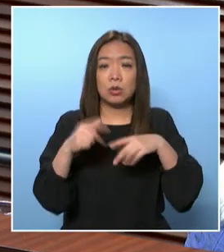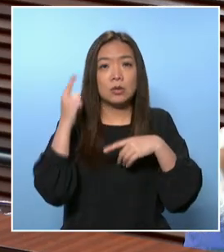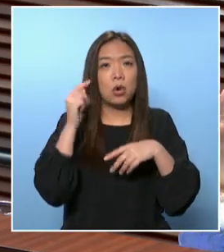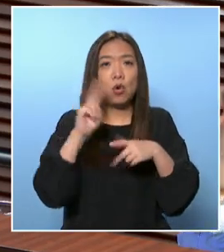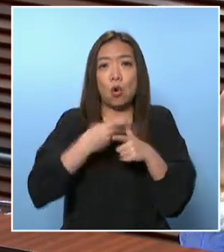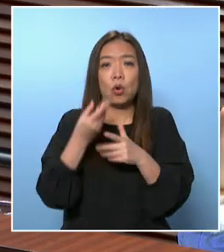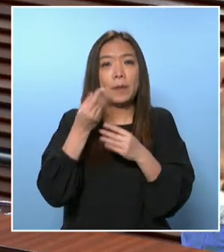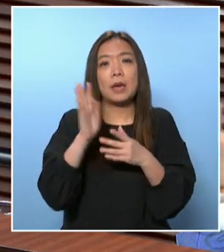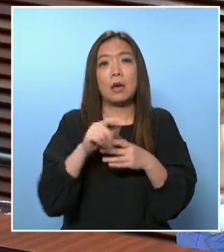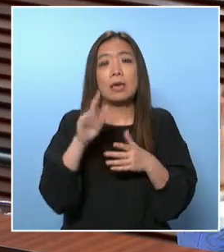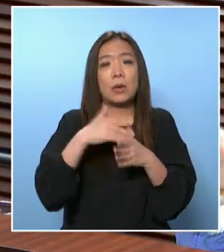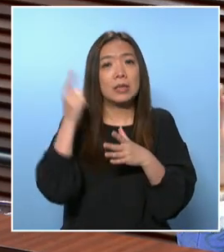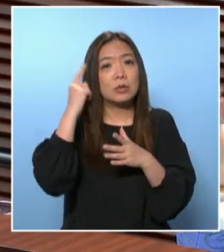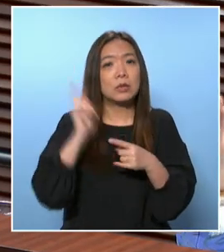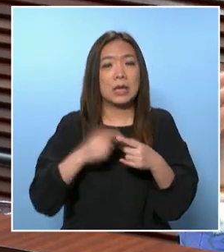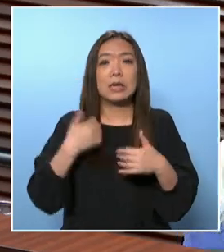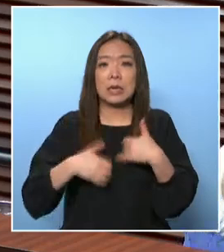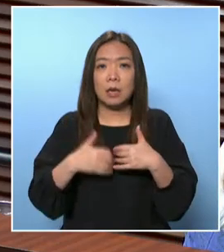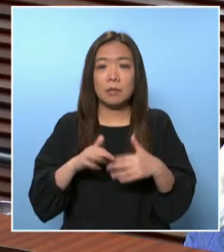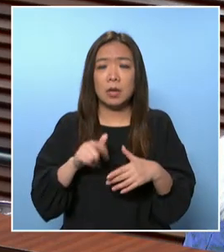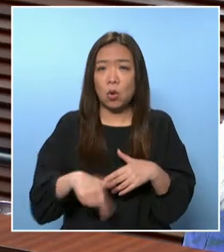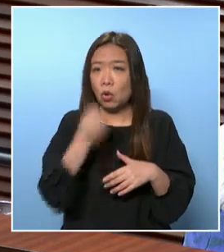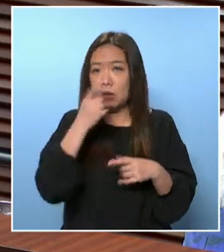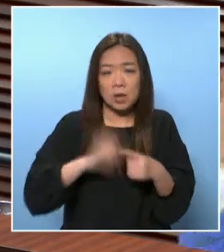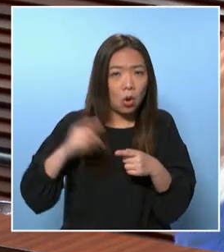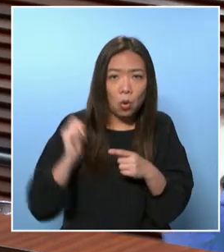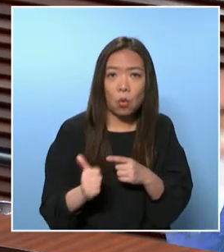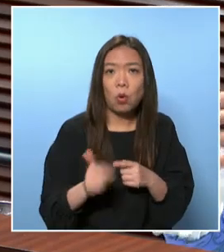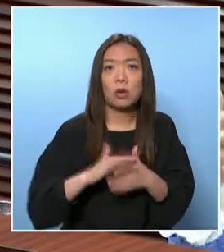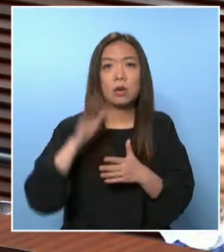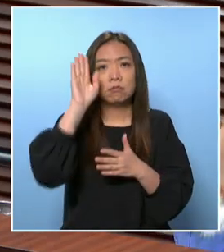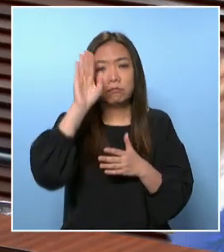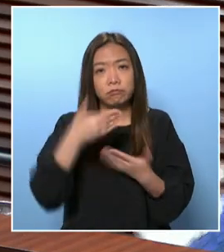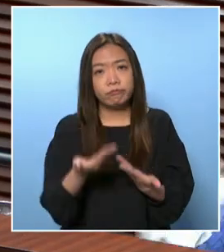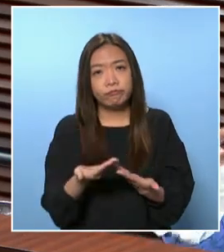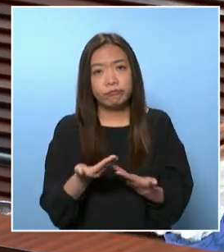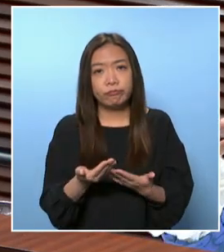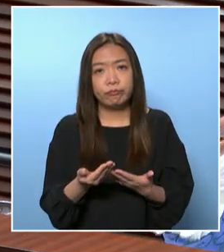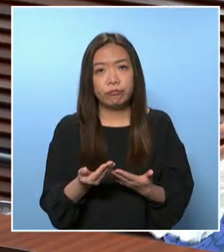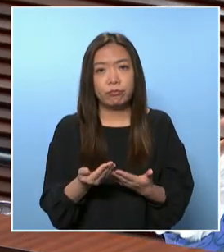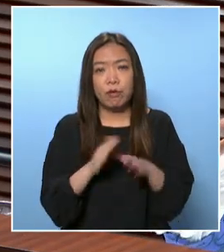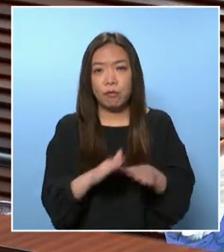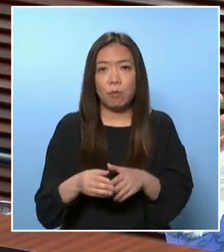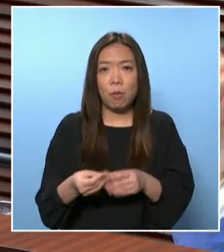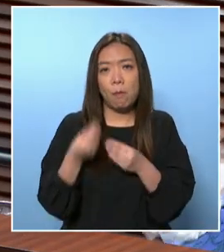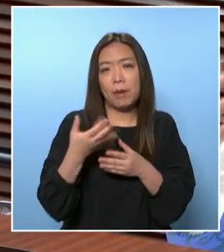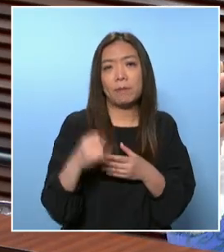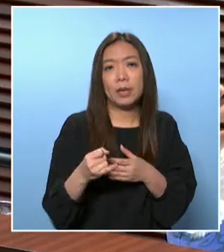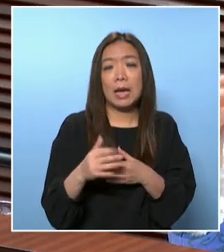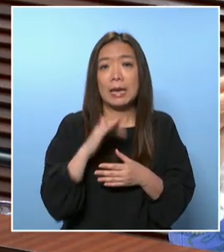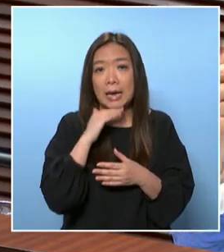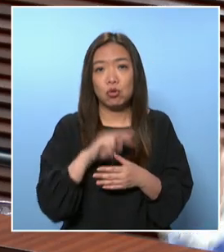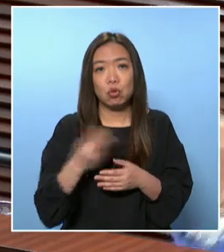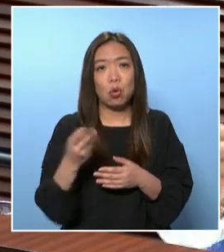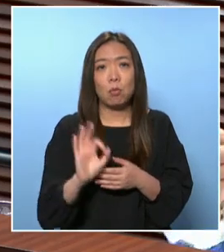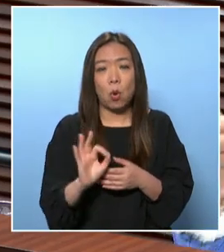he can have the surgery performed on the kneecap on an emergency basis. It was done in a very